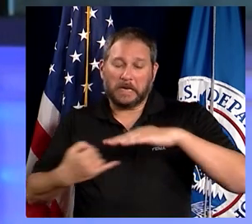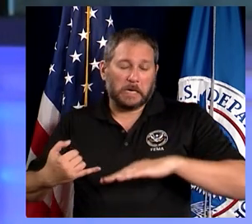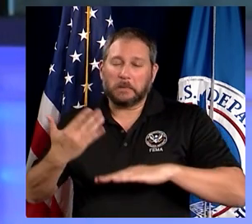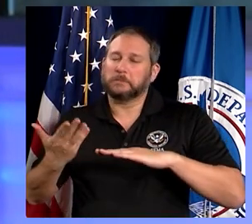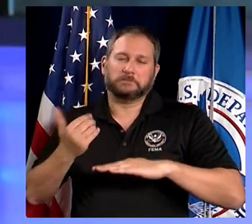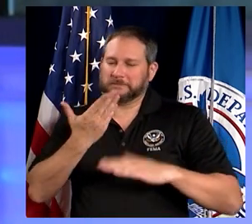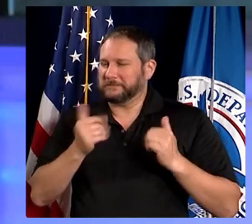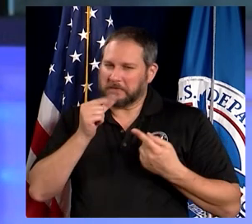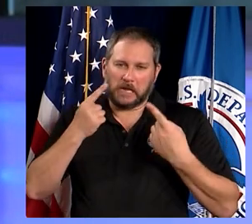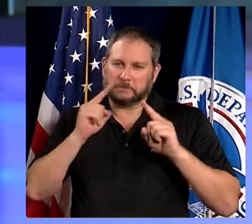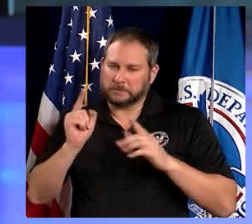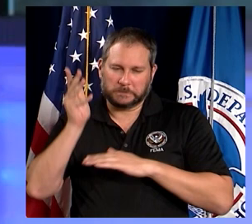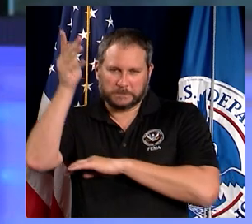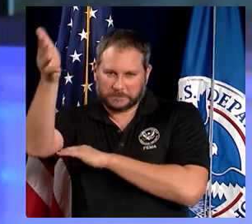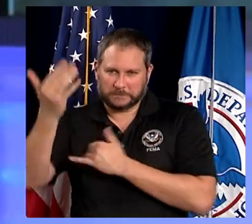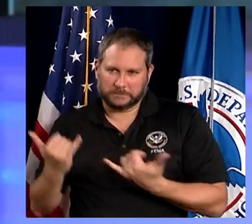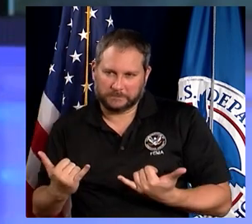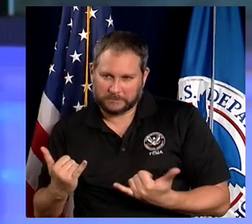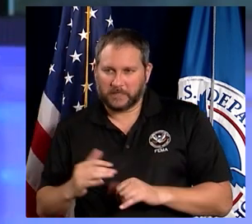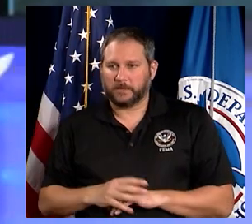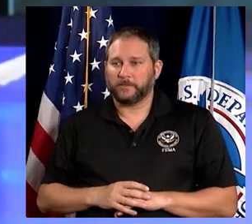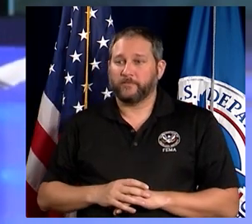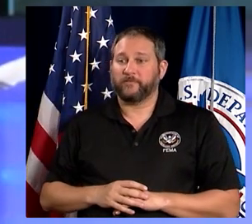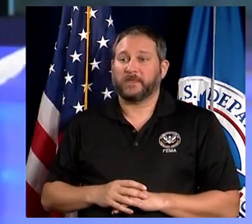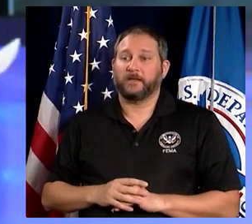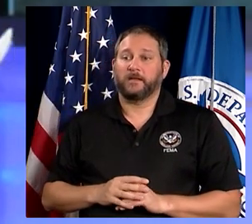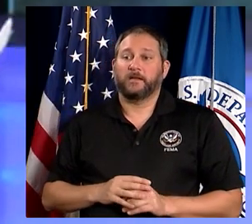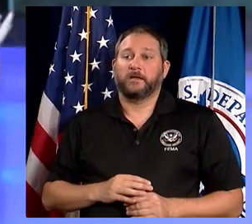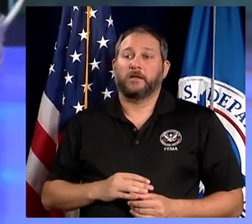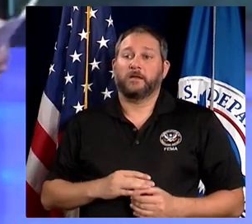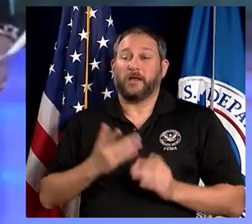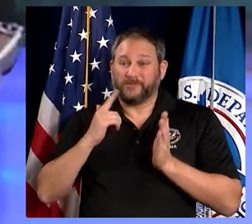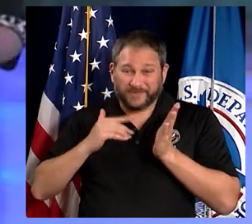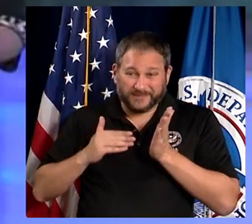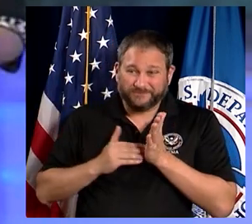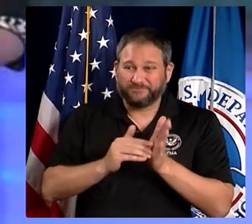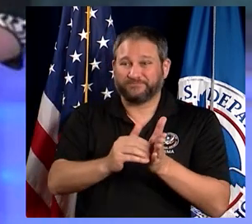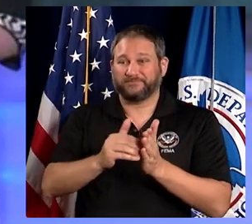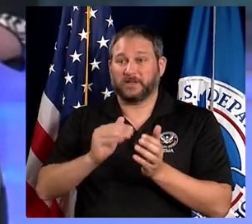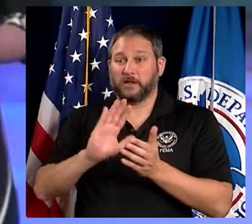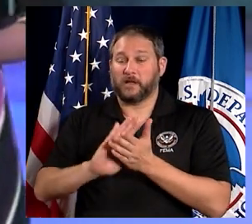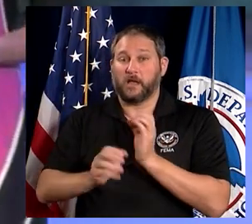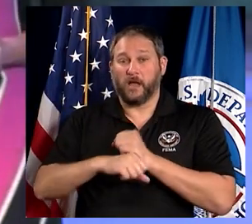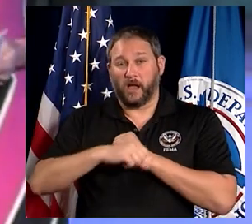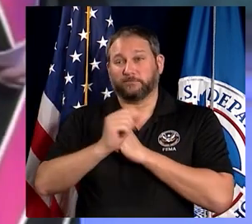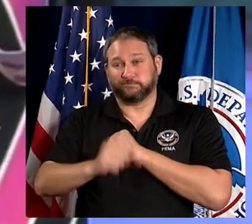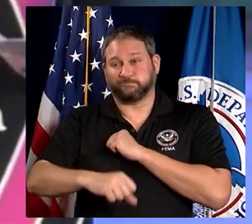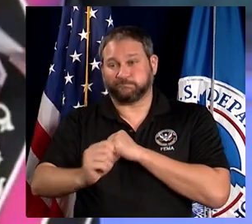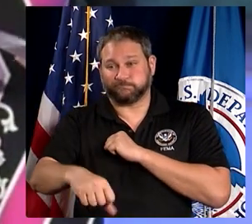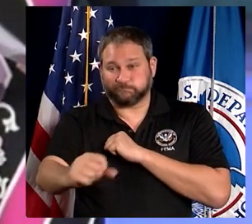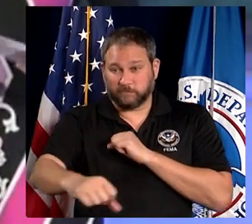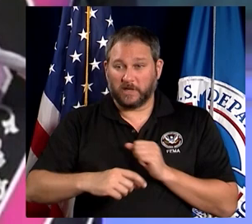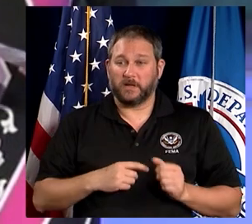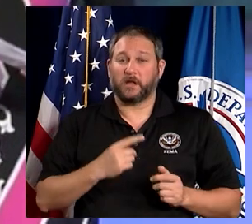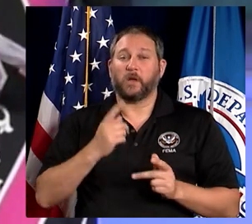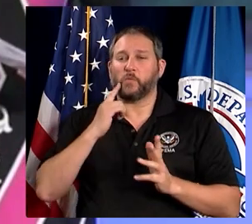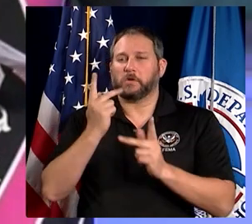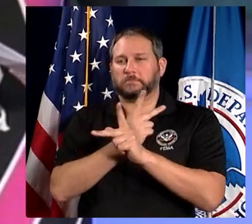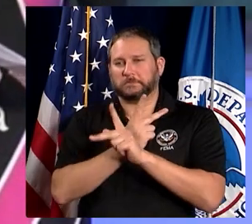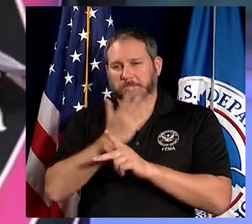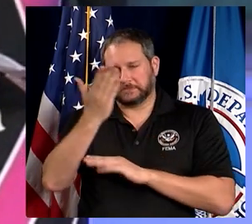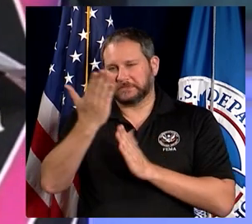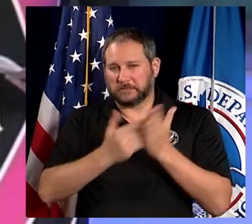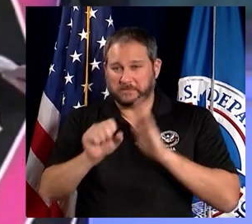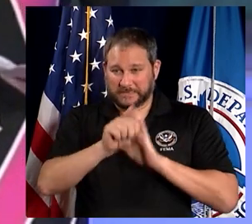But as storms increase, and lengthen, the calculation really may change in states. And it's no